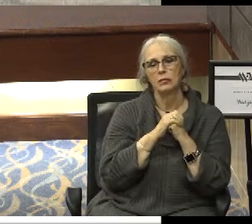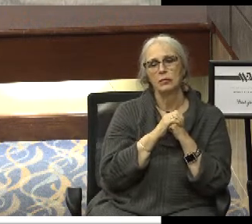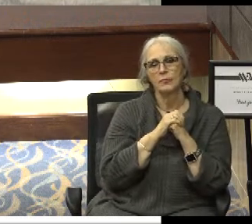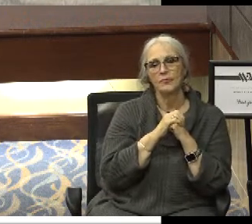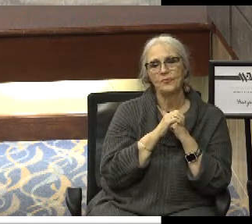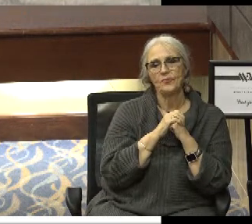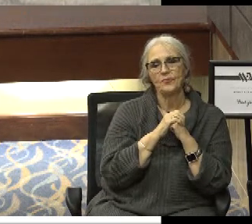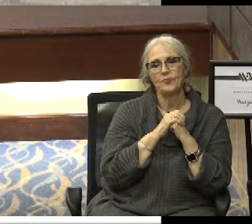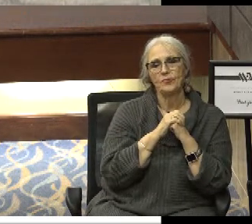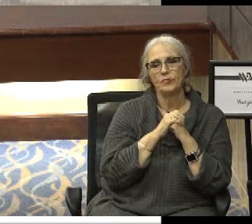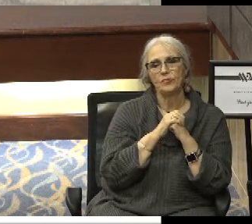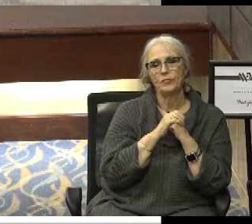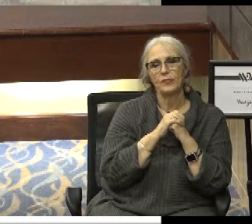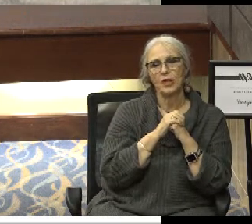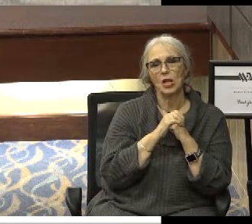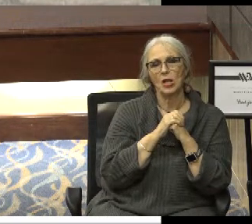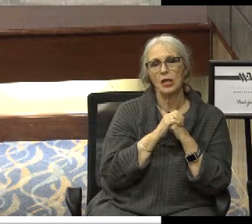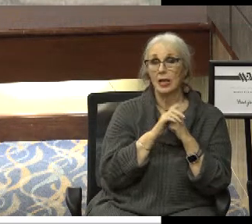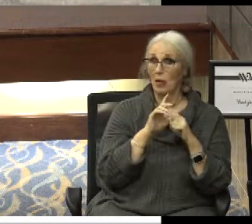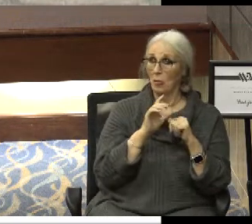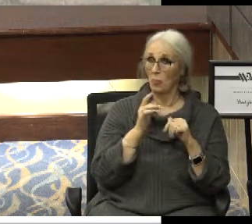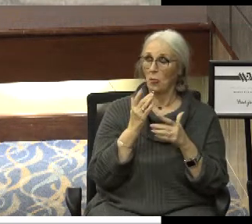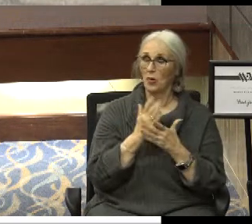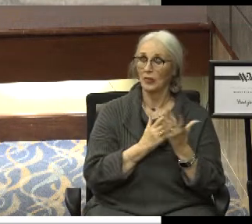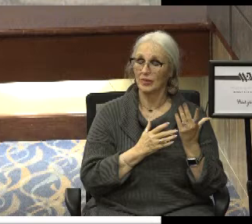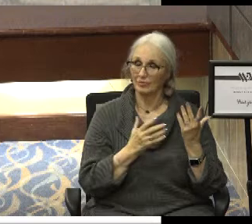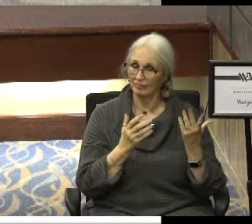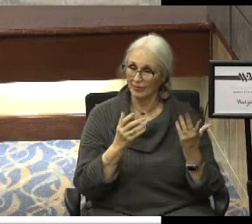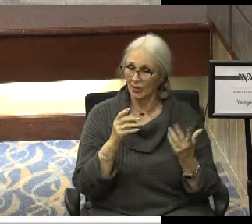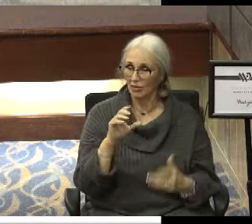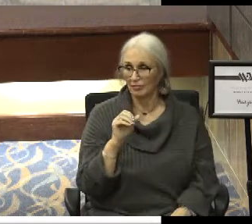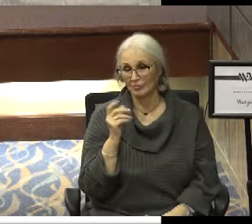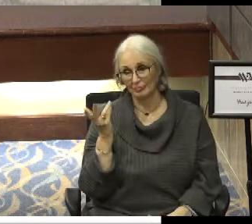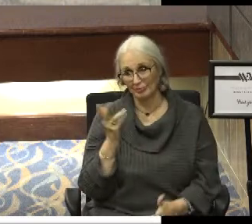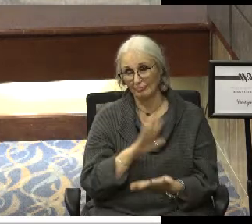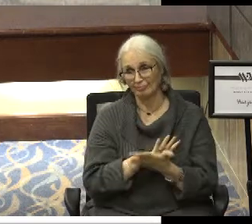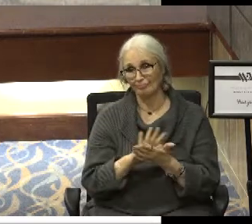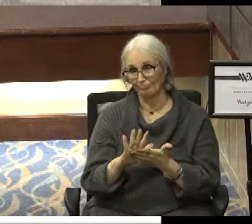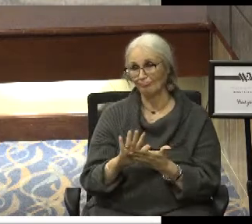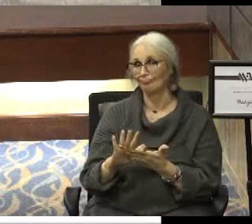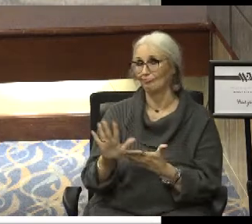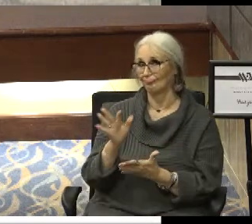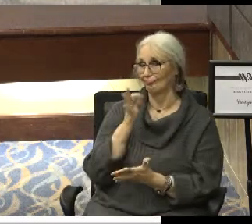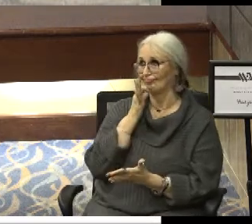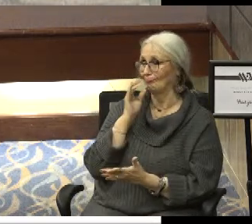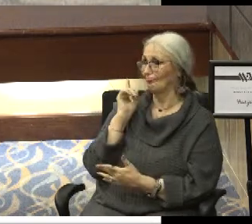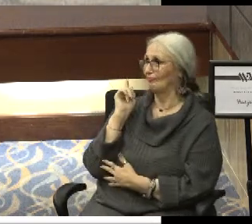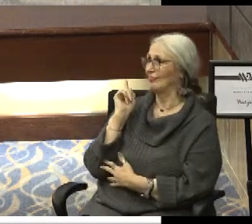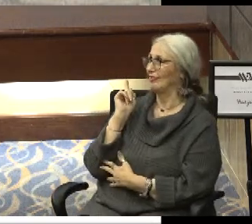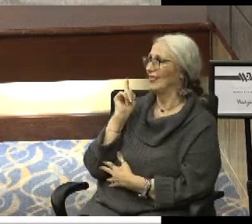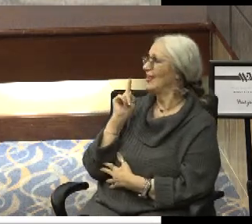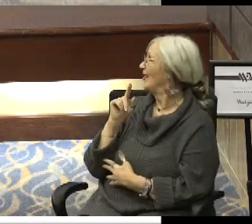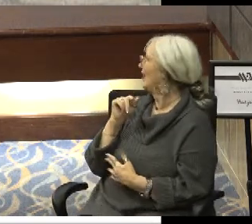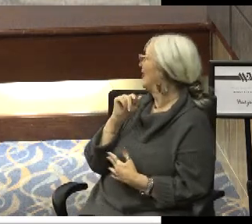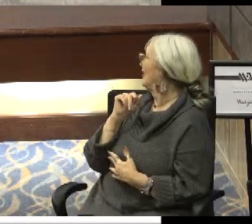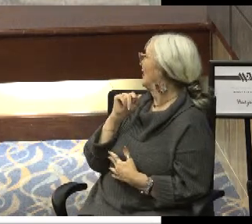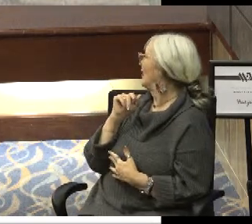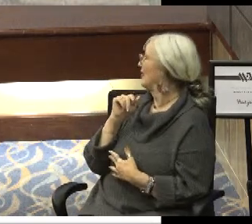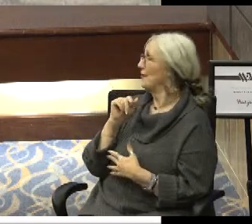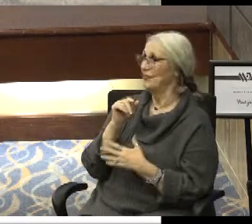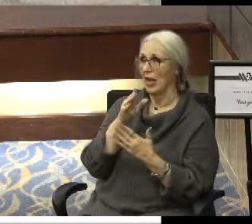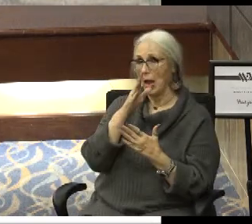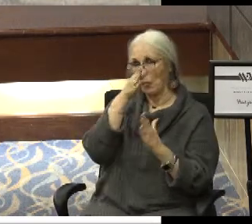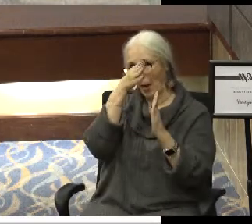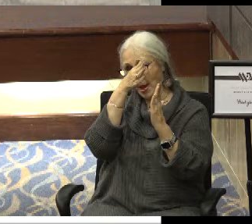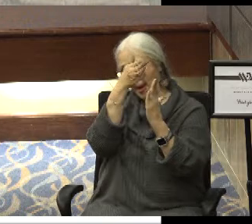So the kind of crowning jewel, if you want to use that term, or the big challenge, to use another term, that runs down the middle